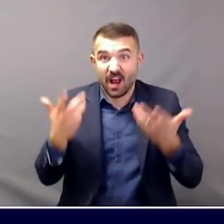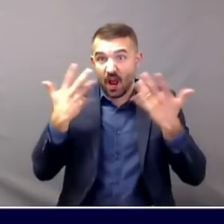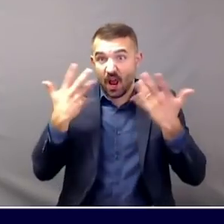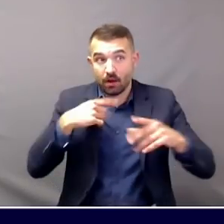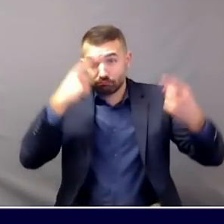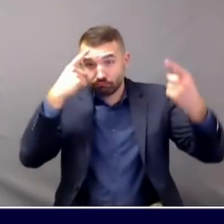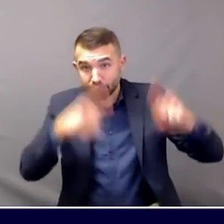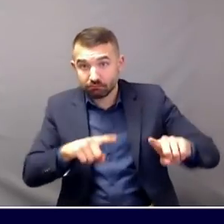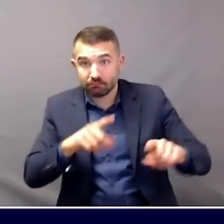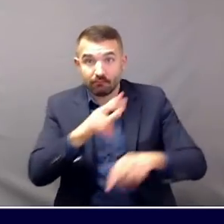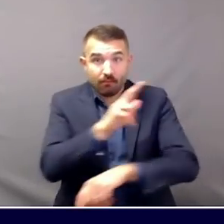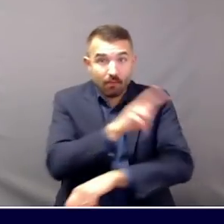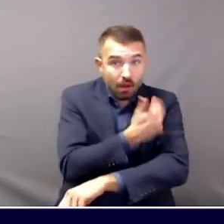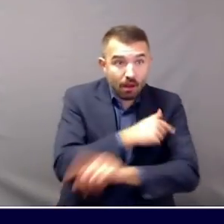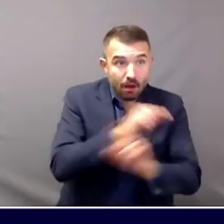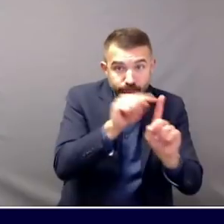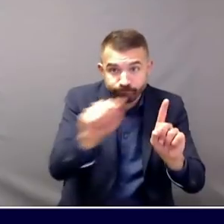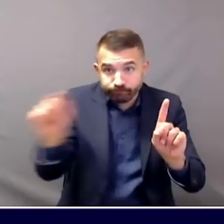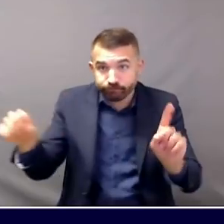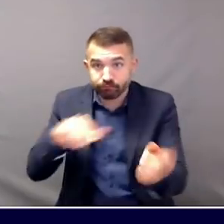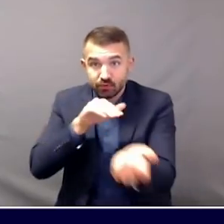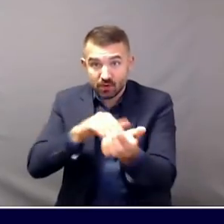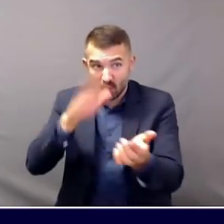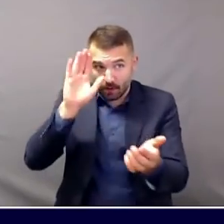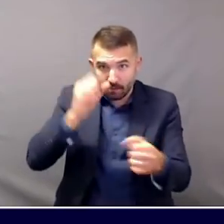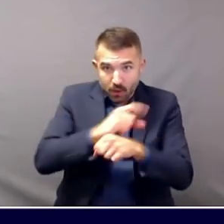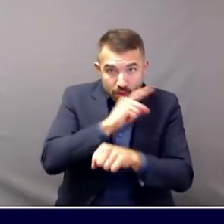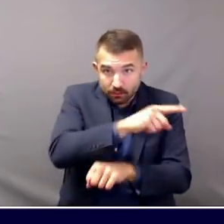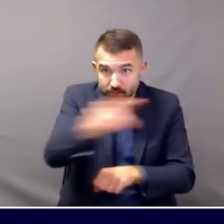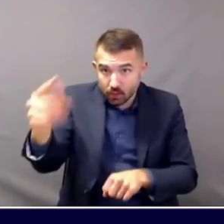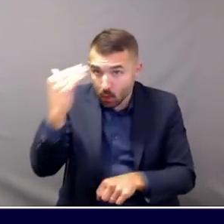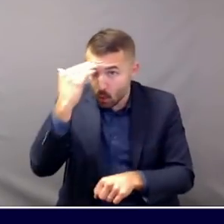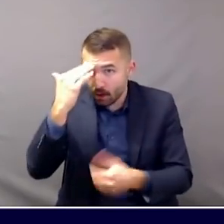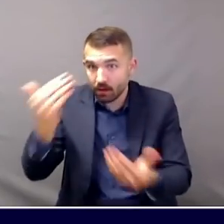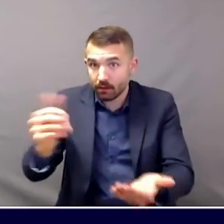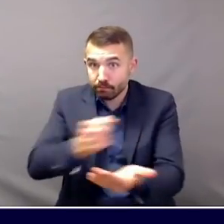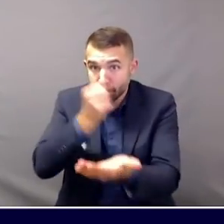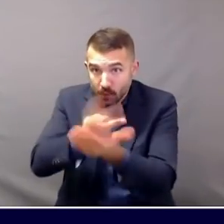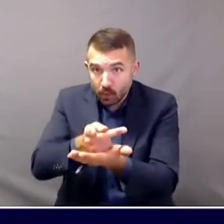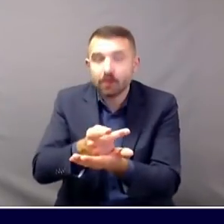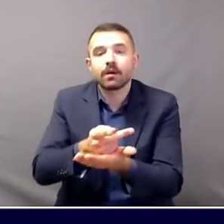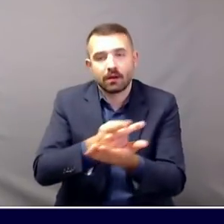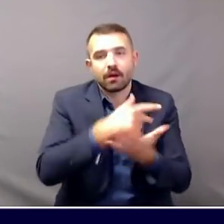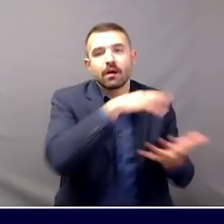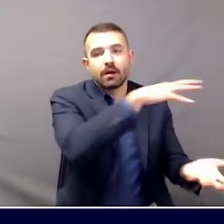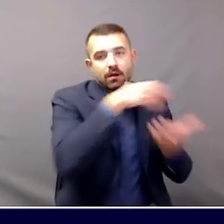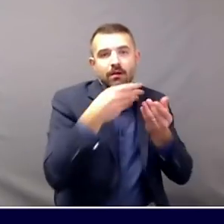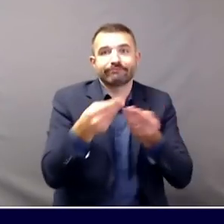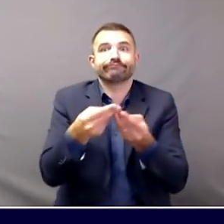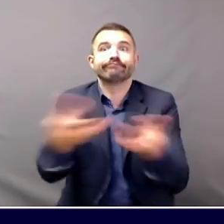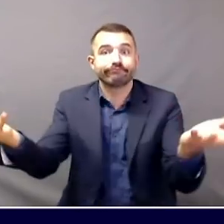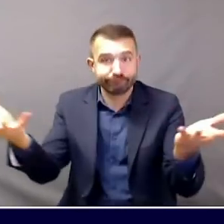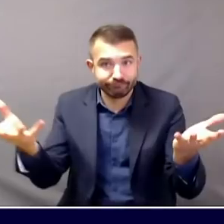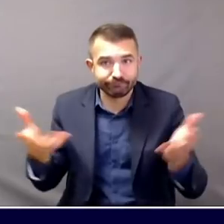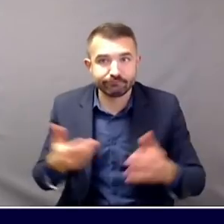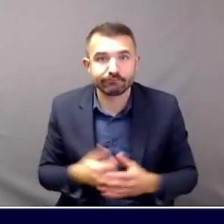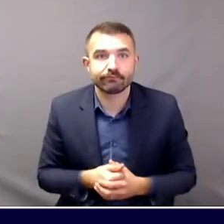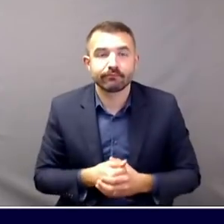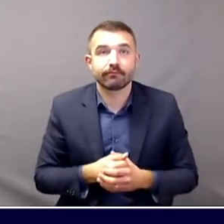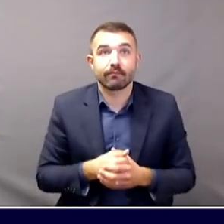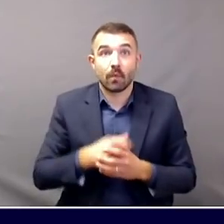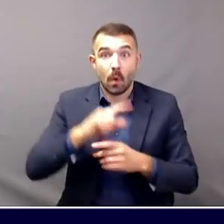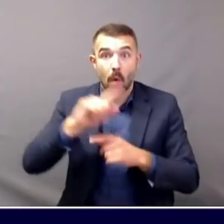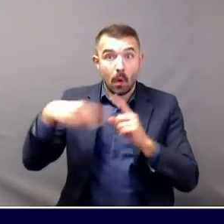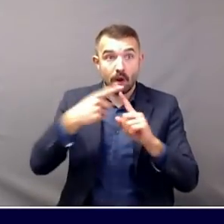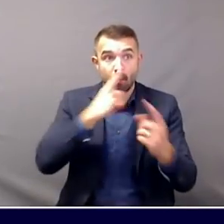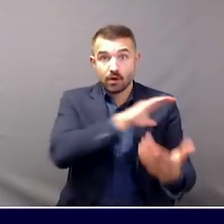to date that this drug had recently been authorized and that it would soon be coming. We're not quite sure when it will arrive, but we